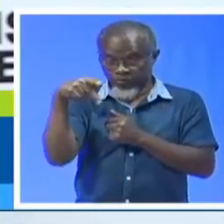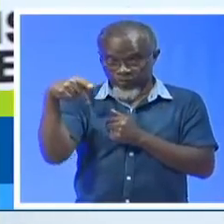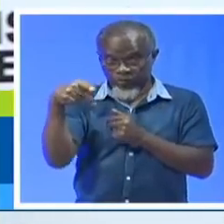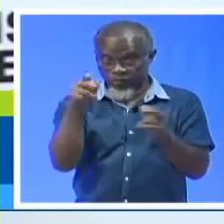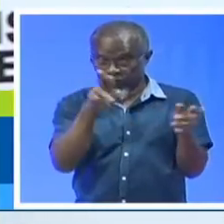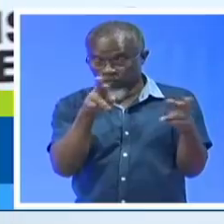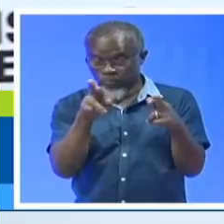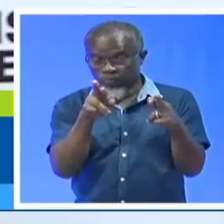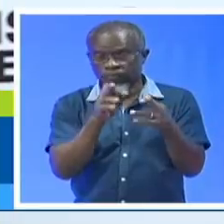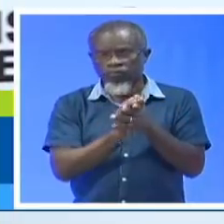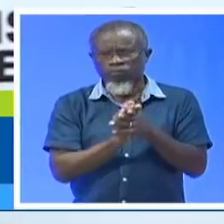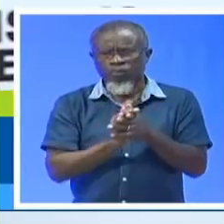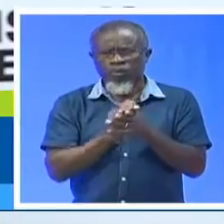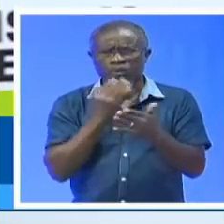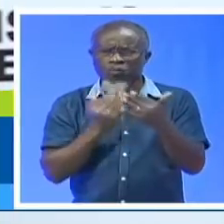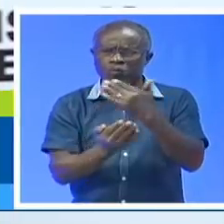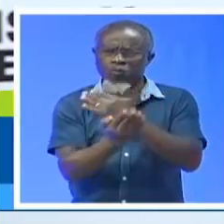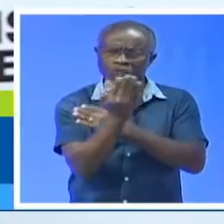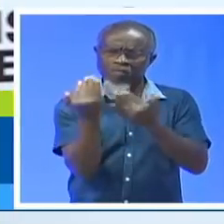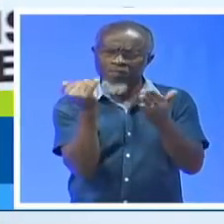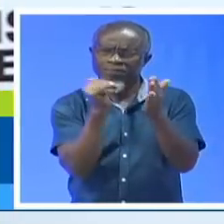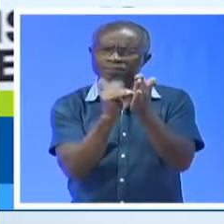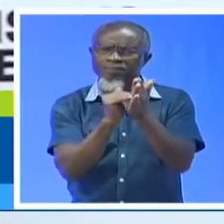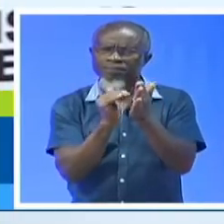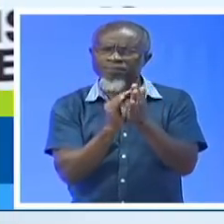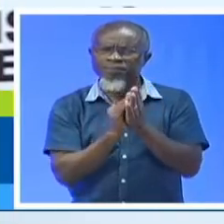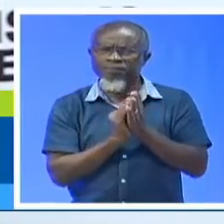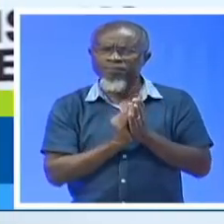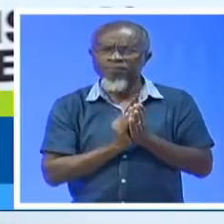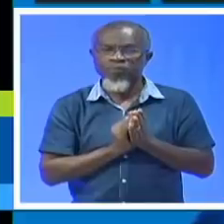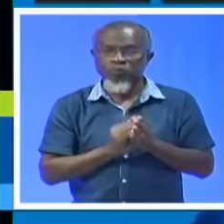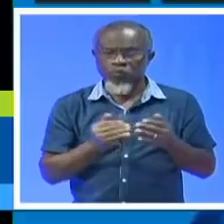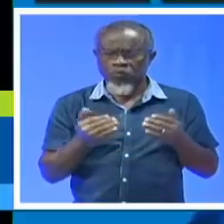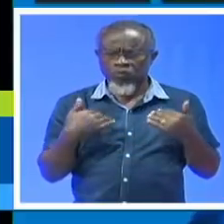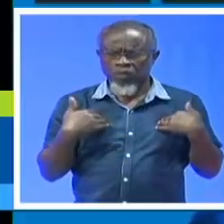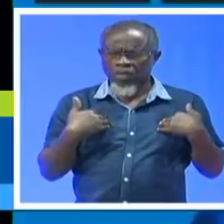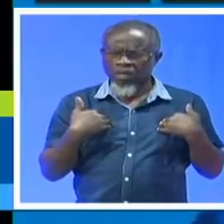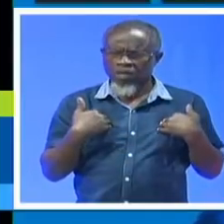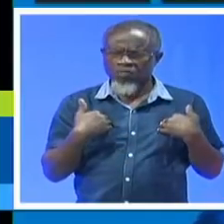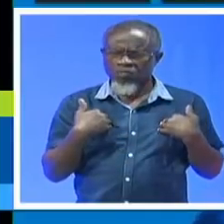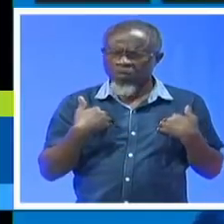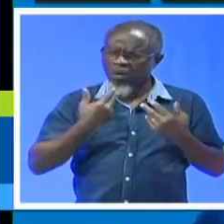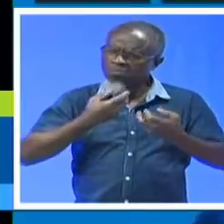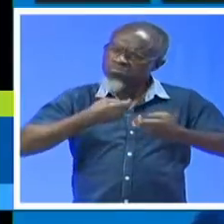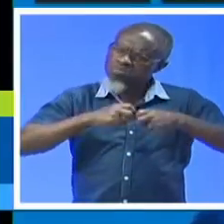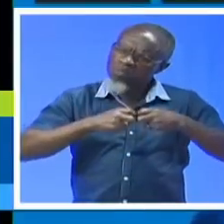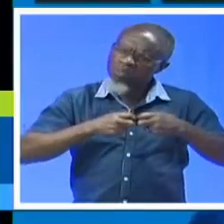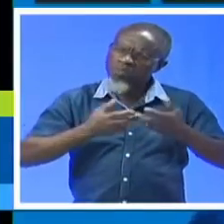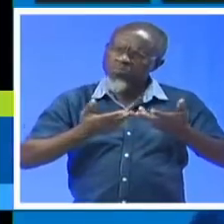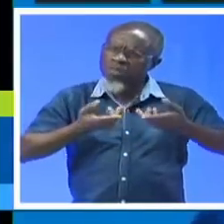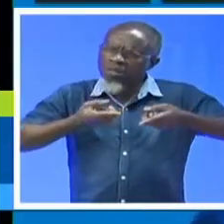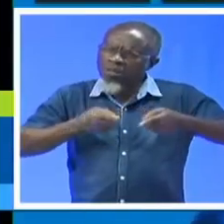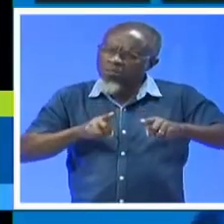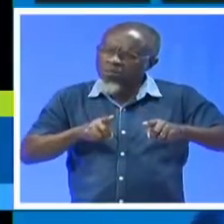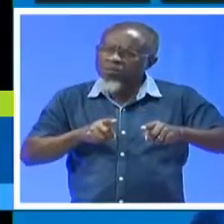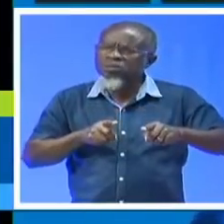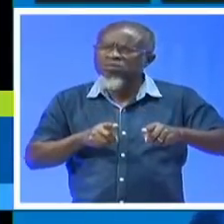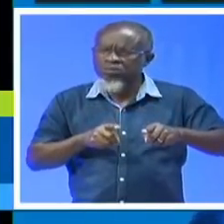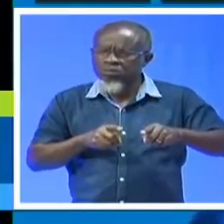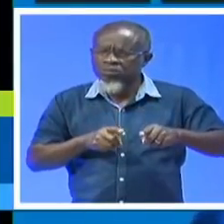Good morning again, Prior Bihari, AZP News. There is an issue and a concern by healthcare workers